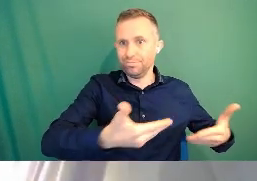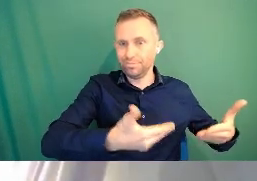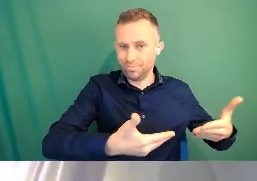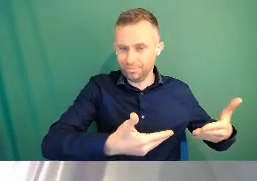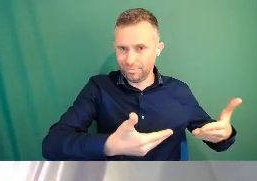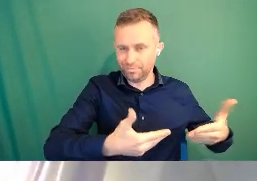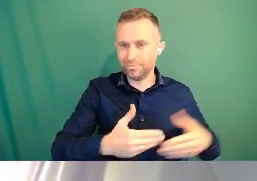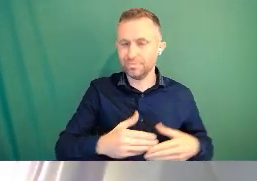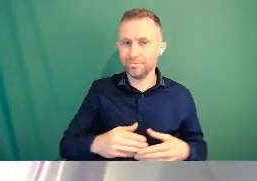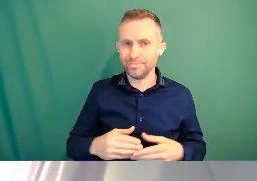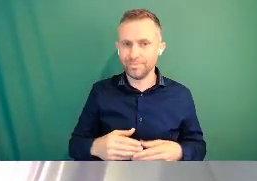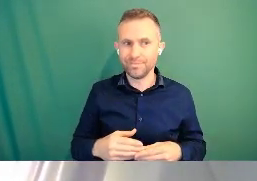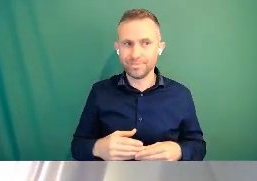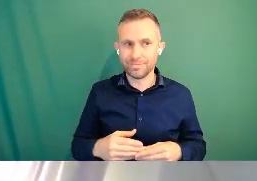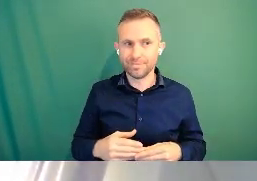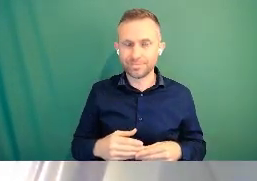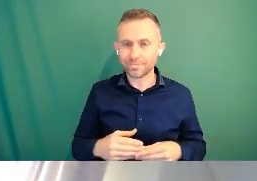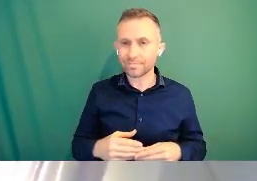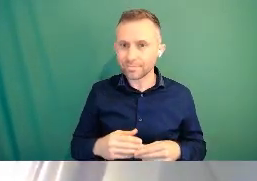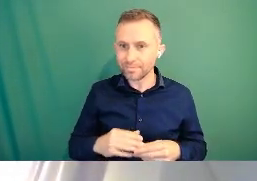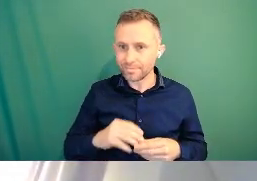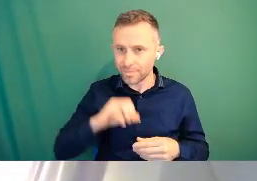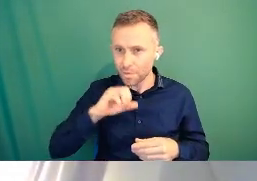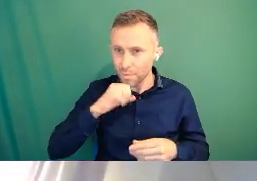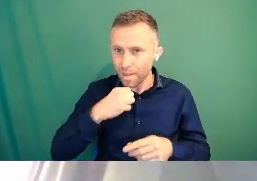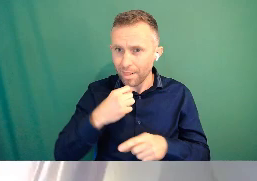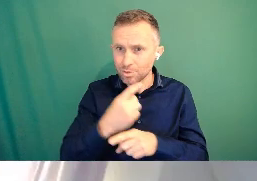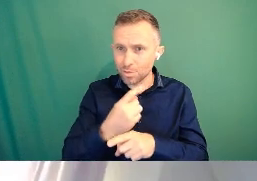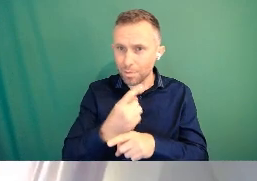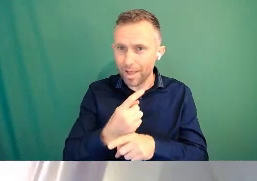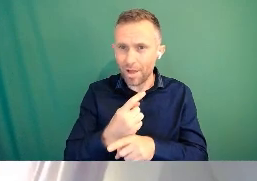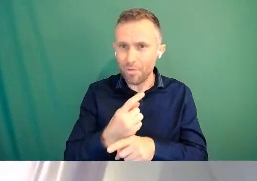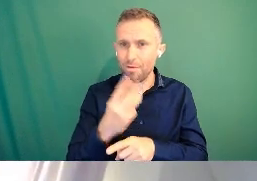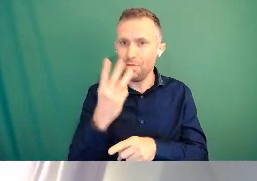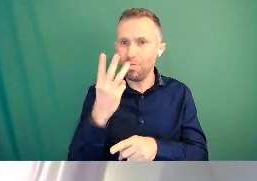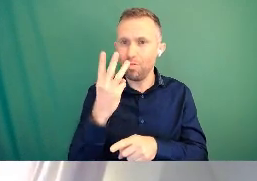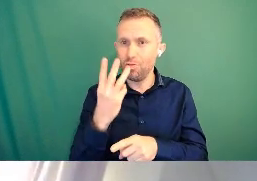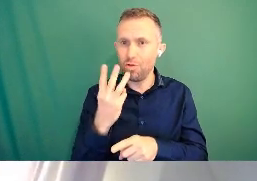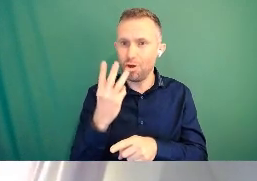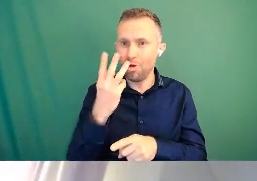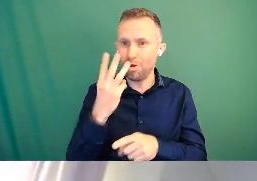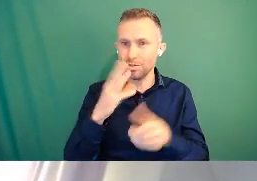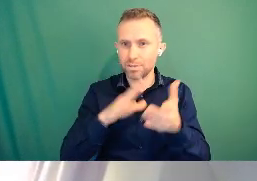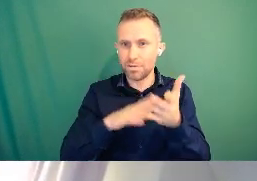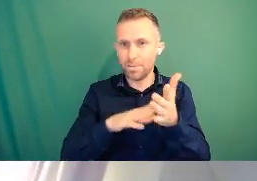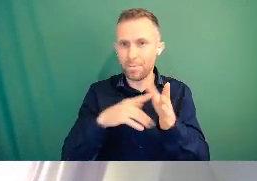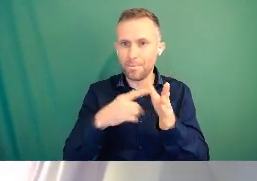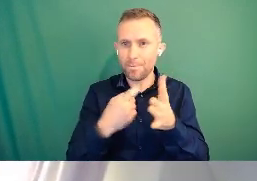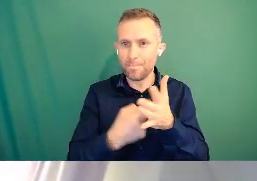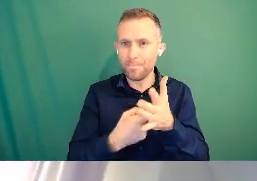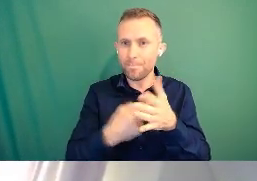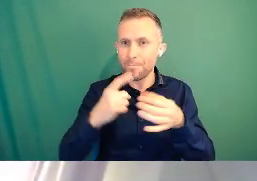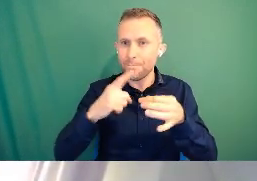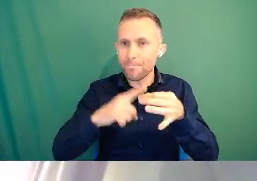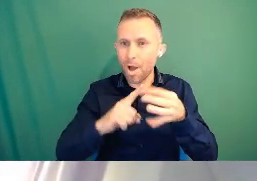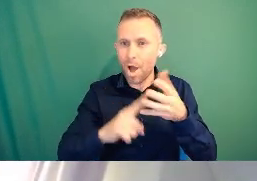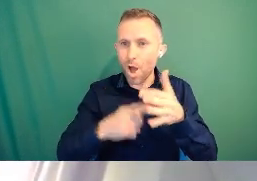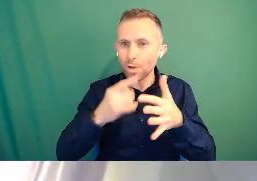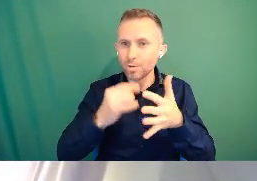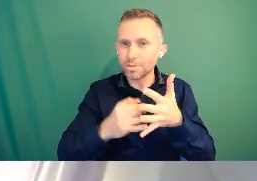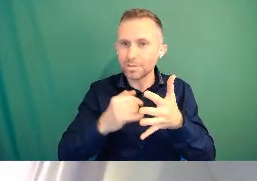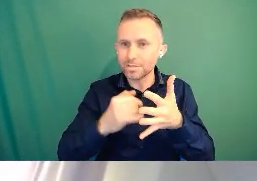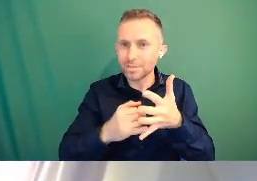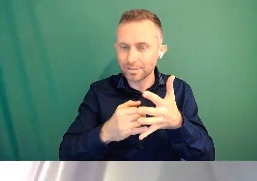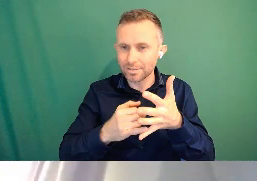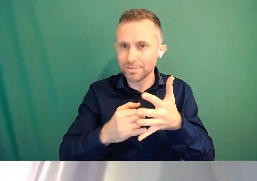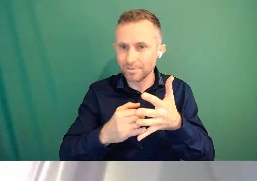inherited. And that left, by the time of the third Marquis, who I'll be getting onto in a second, who was the gentleman who actually